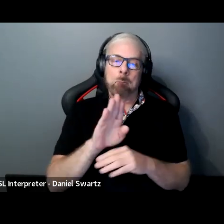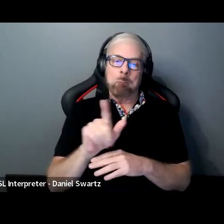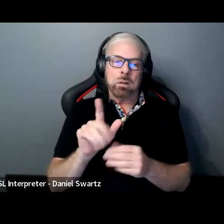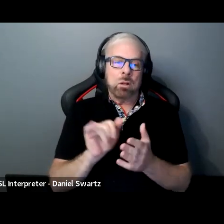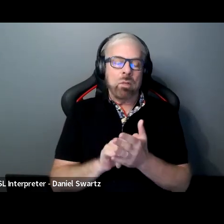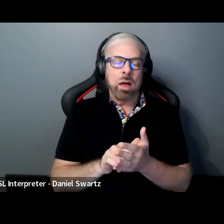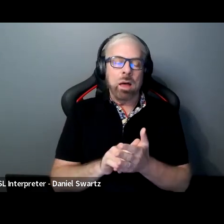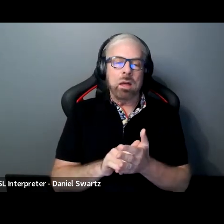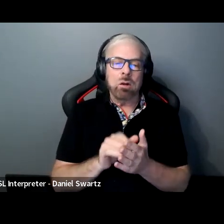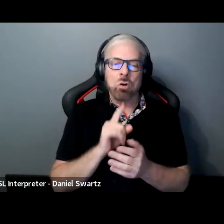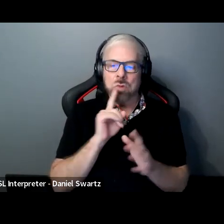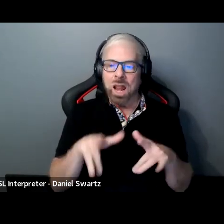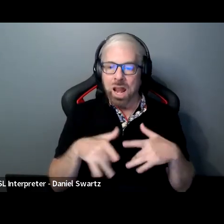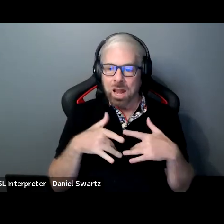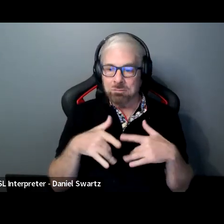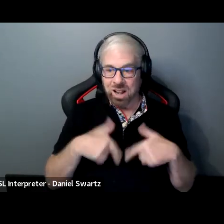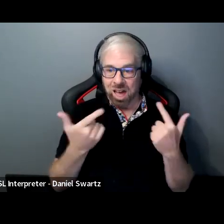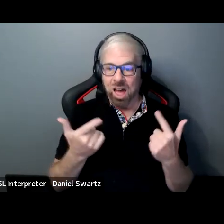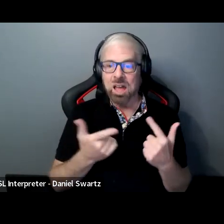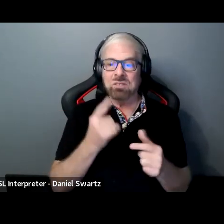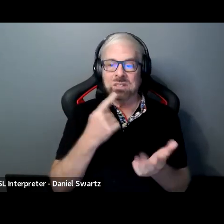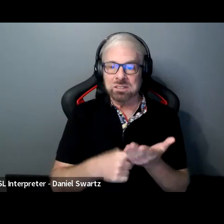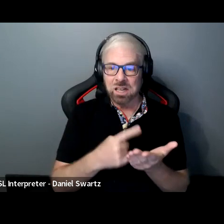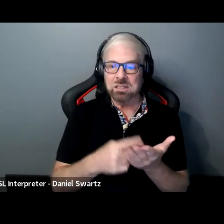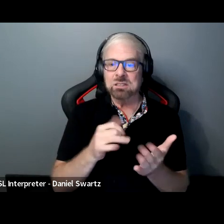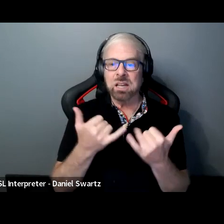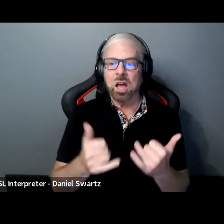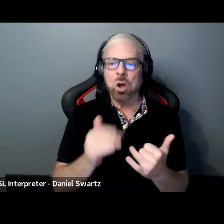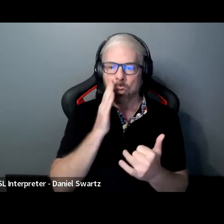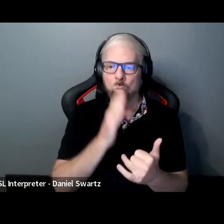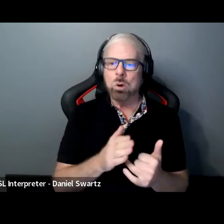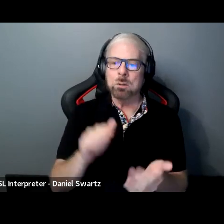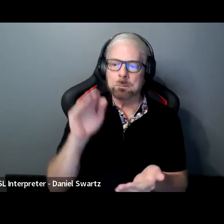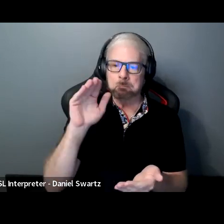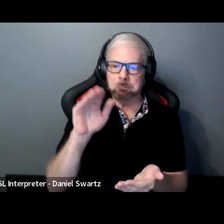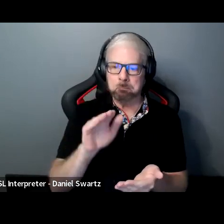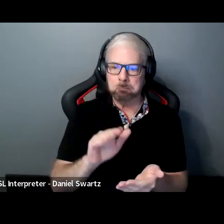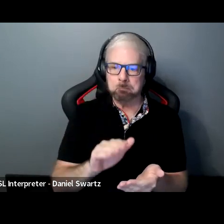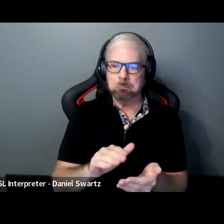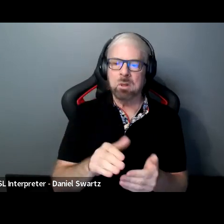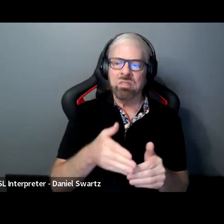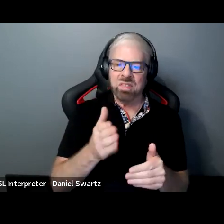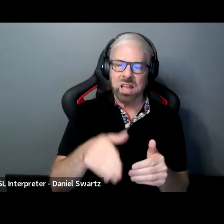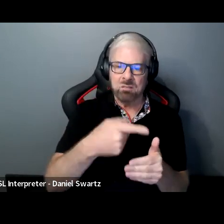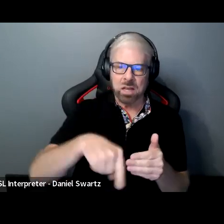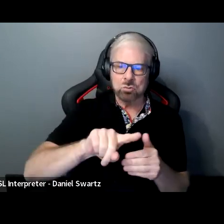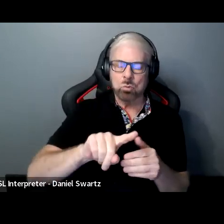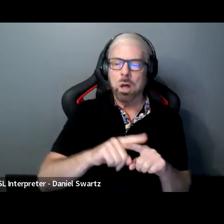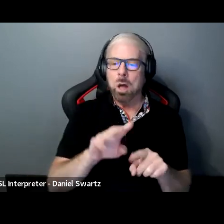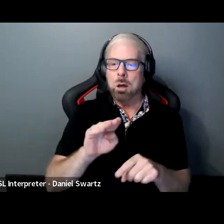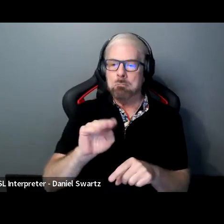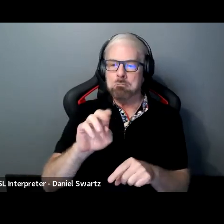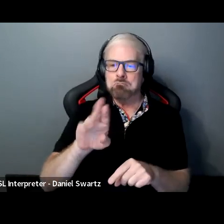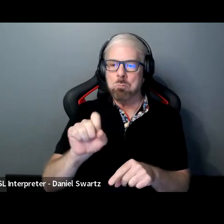actually live and being discussed is going to narrow down at the end of this next week. March 3rd is the